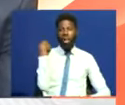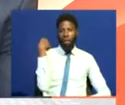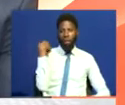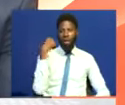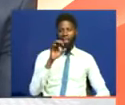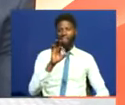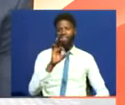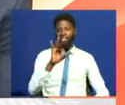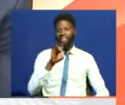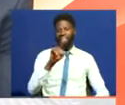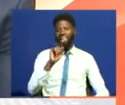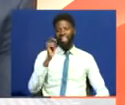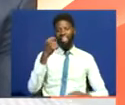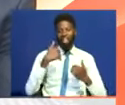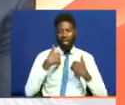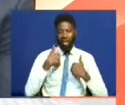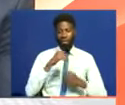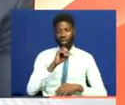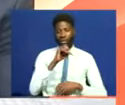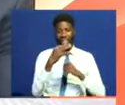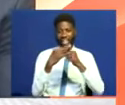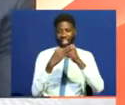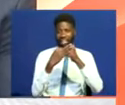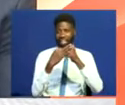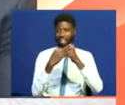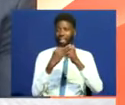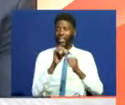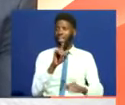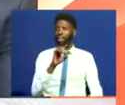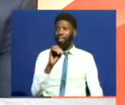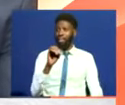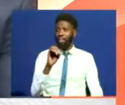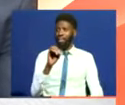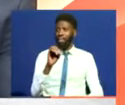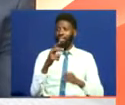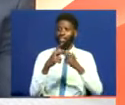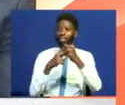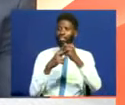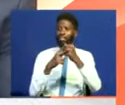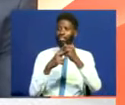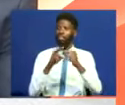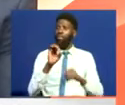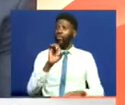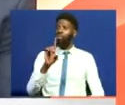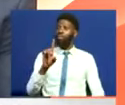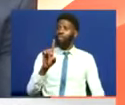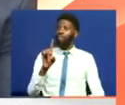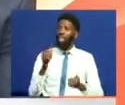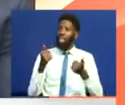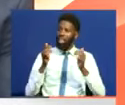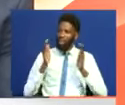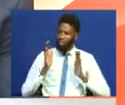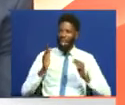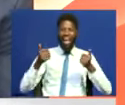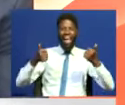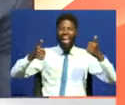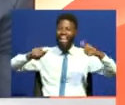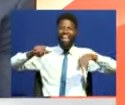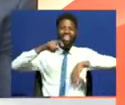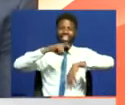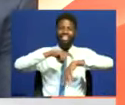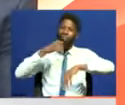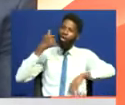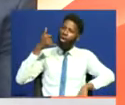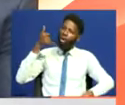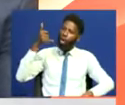It's 0800 720 501. Okay. That anyone can reach anytime. So that in case of such mishaps